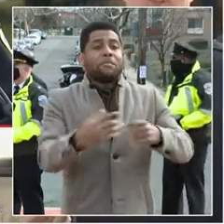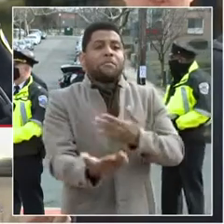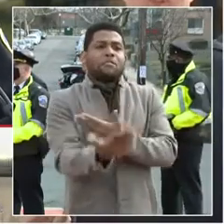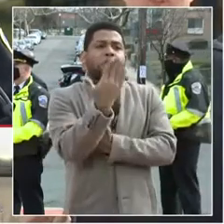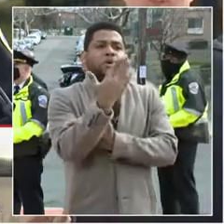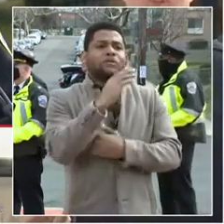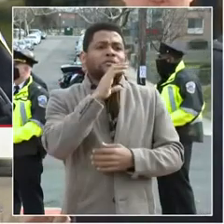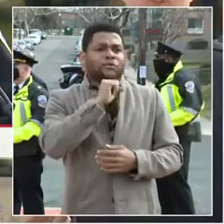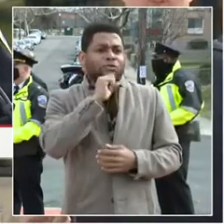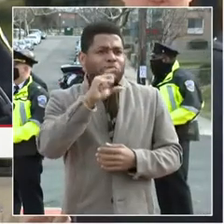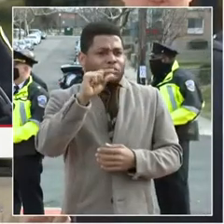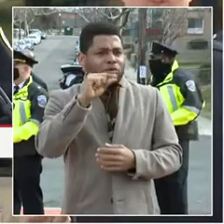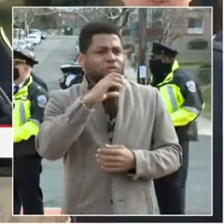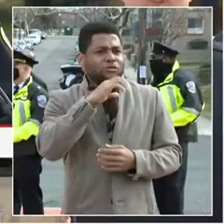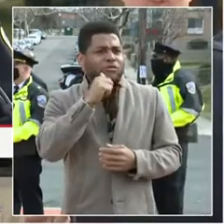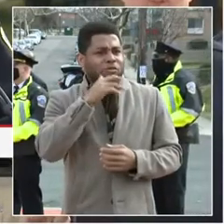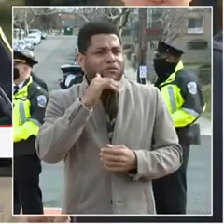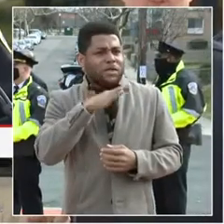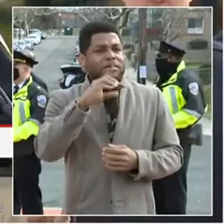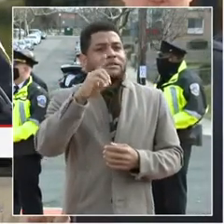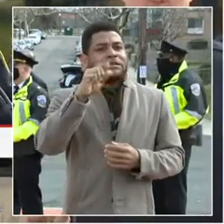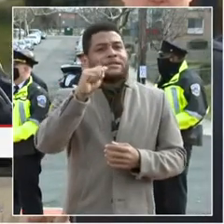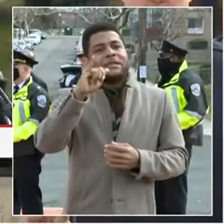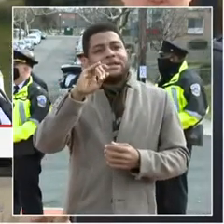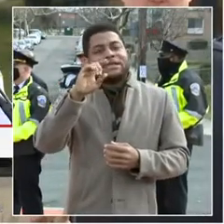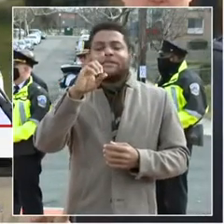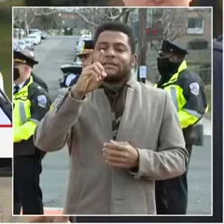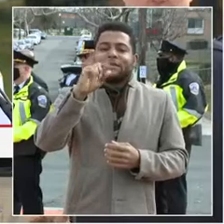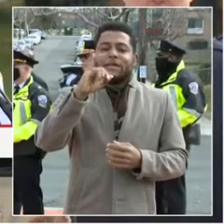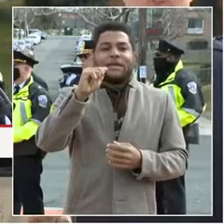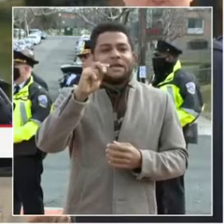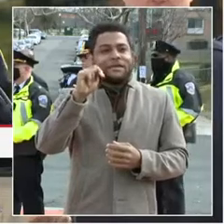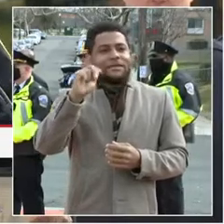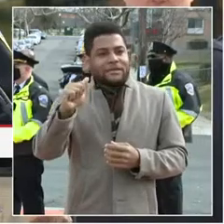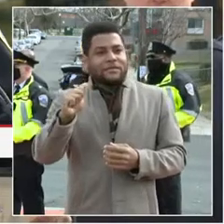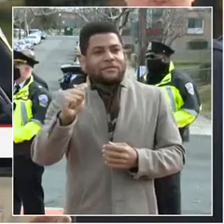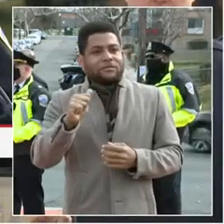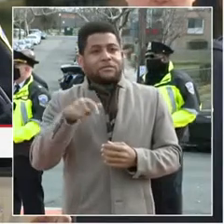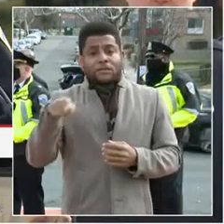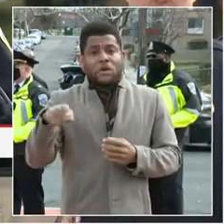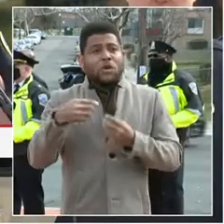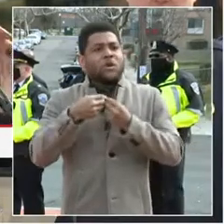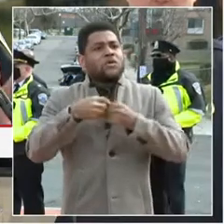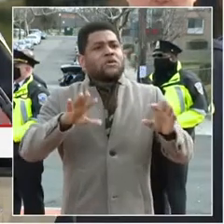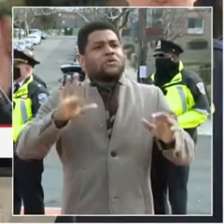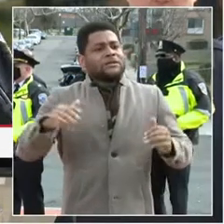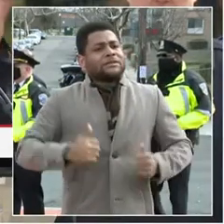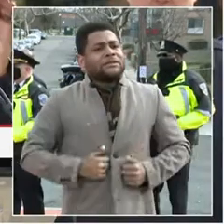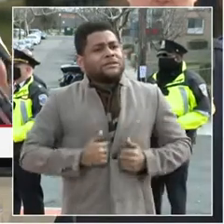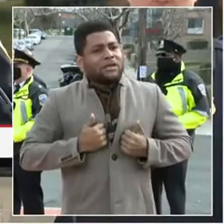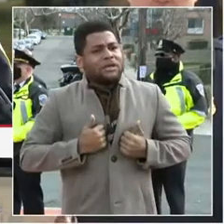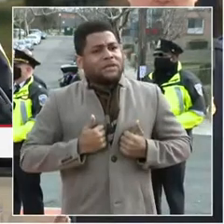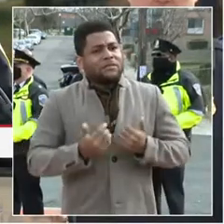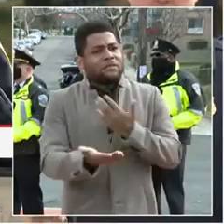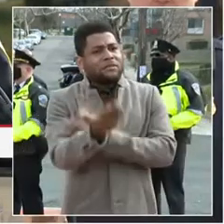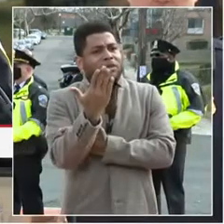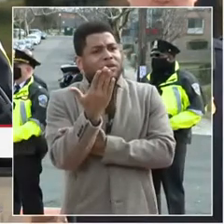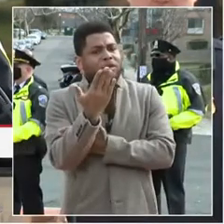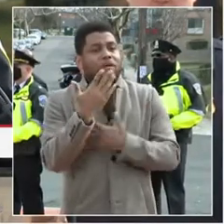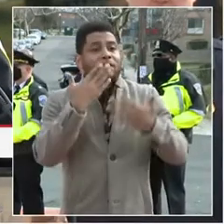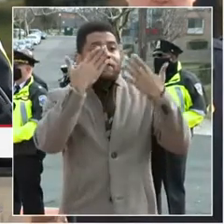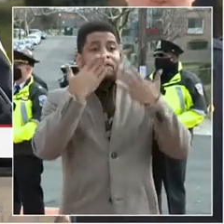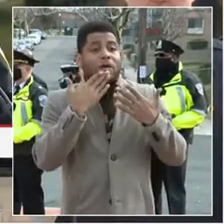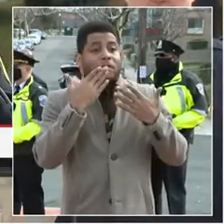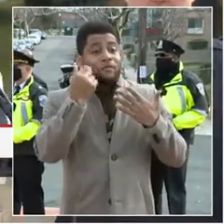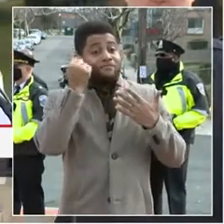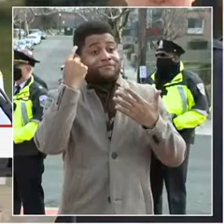of Waldorf, Maryland, she lost her life that morning unnecessarily. You may recall, again, that were 5 people that were shot when she